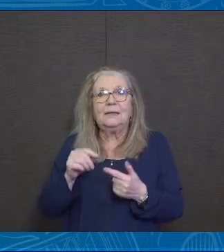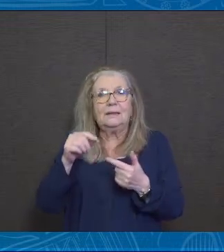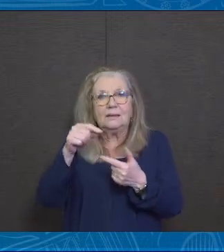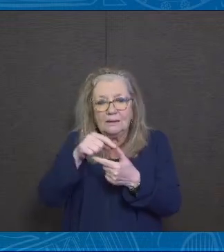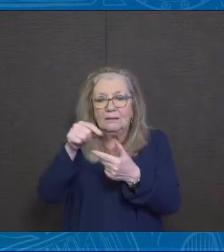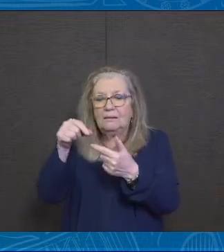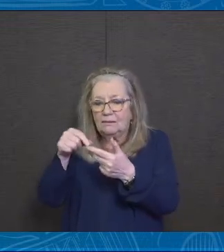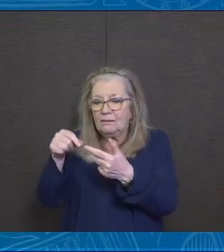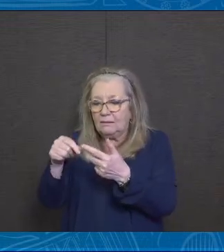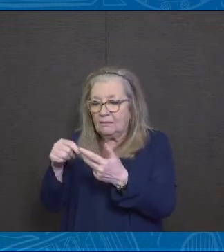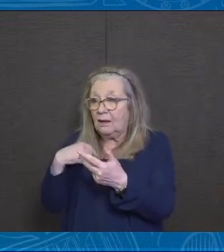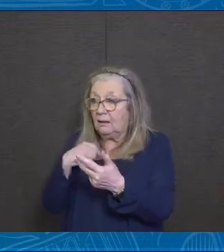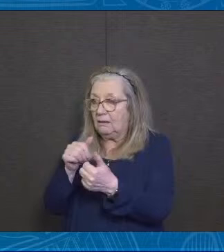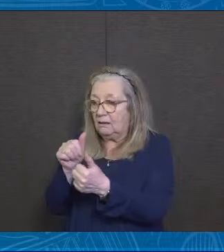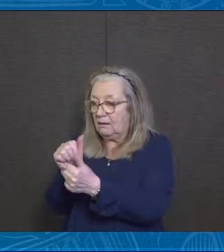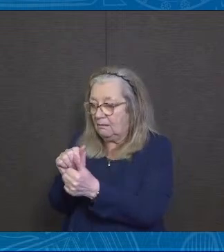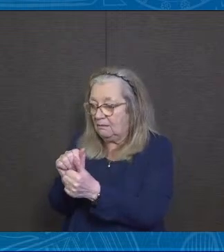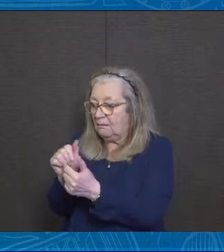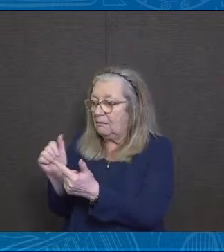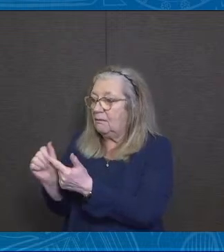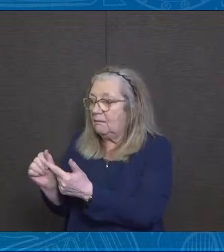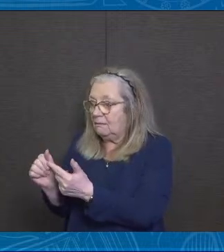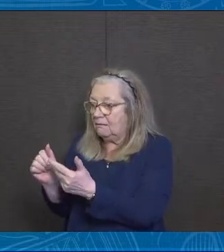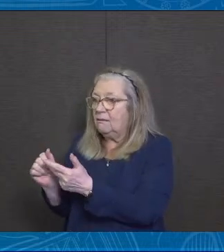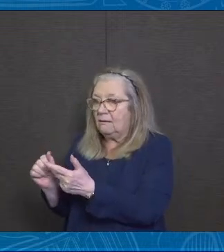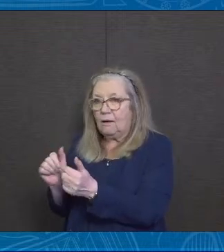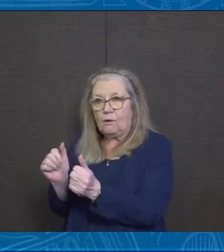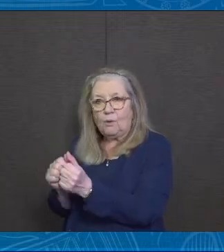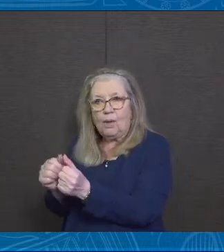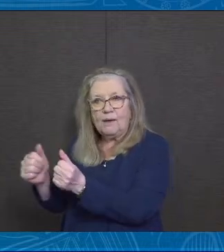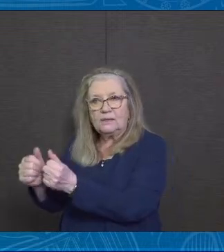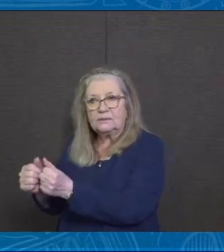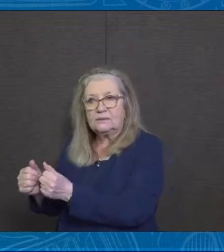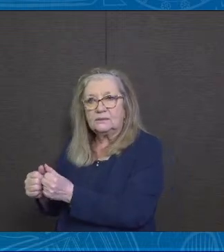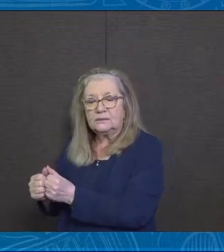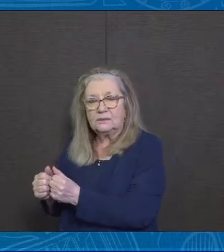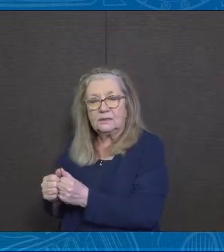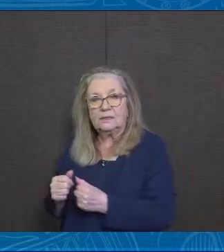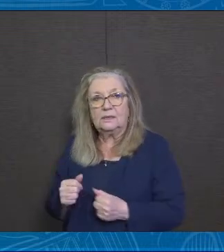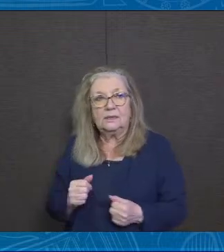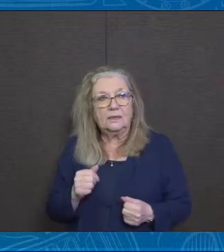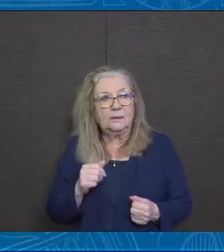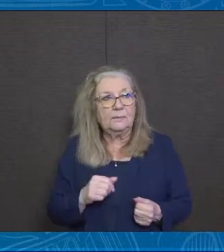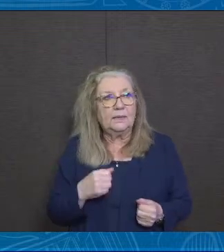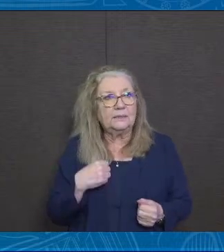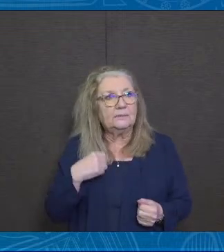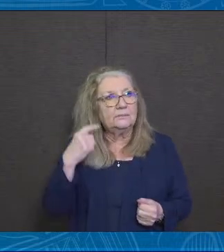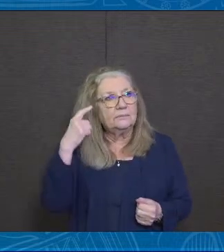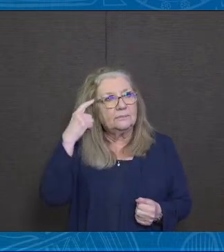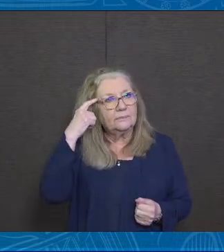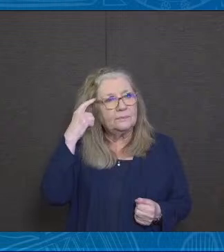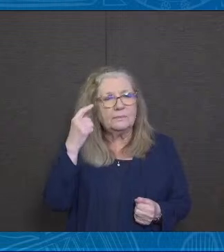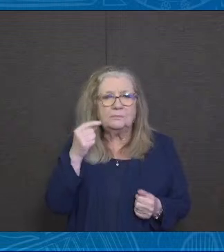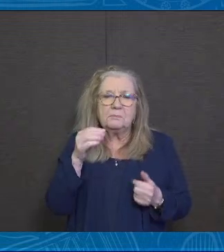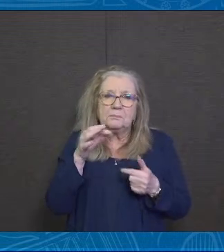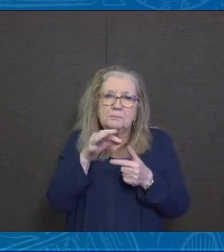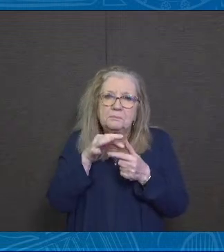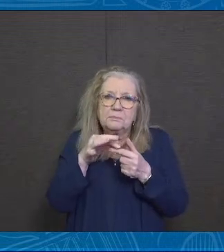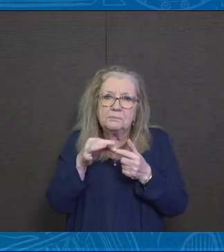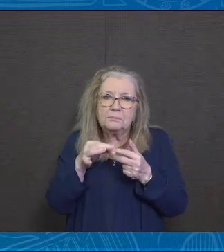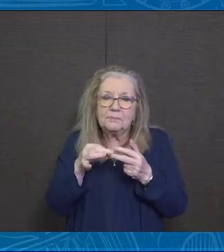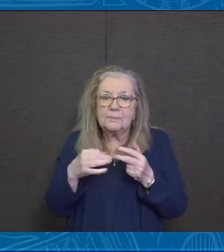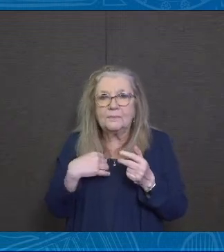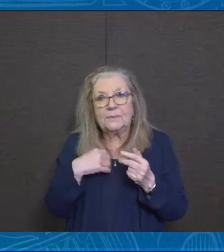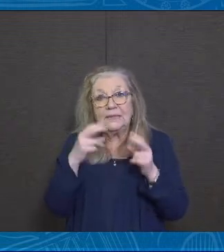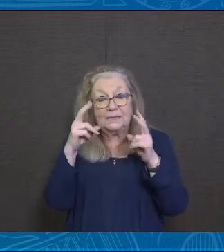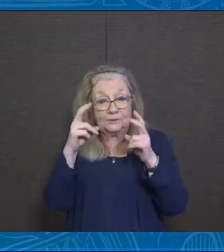actually collaborating in this effort. But I'm not sure if you actually picked up, there's a couple of issues that are sort of identified. One is